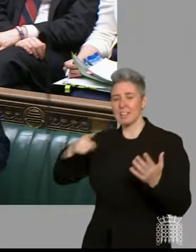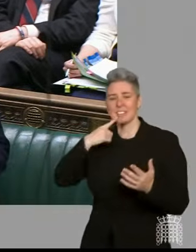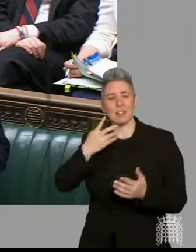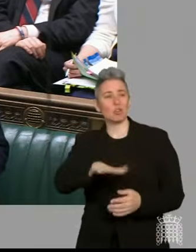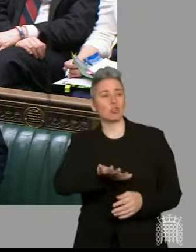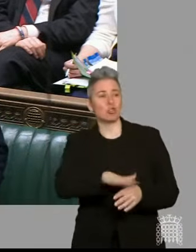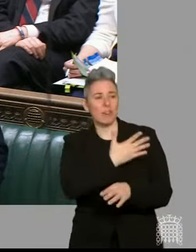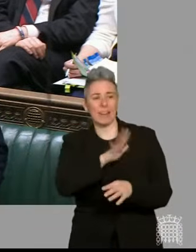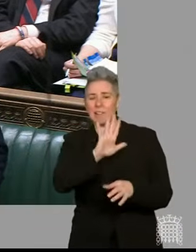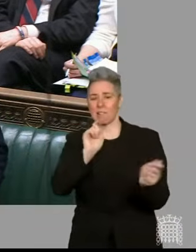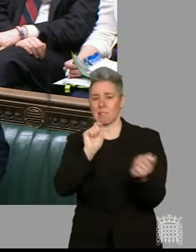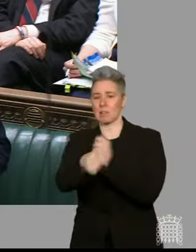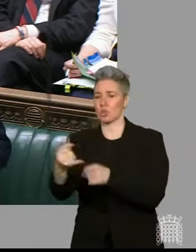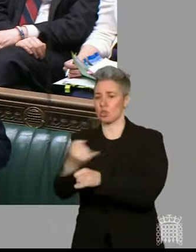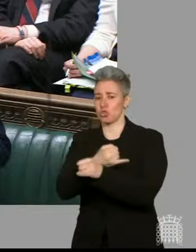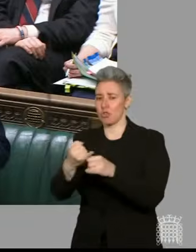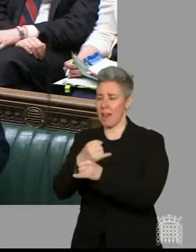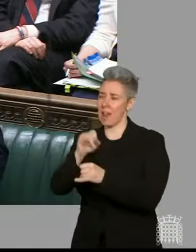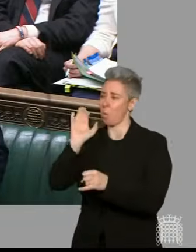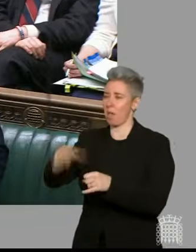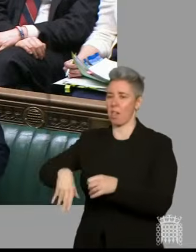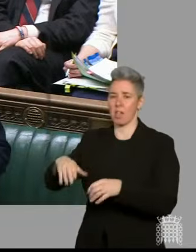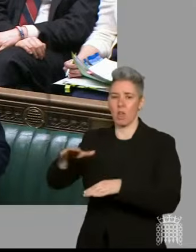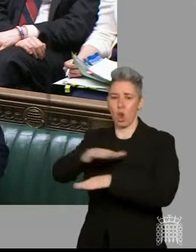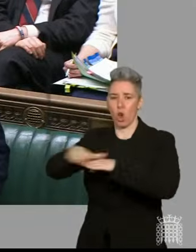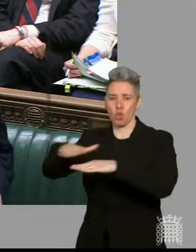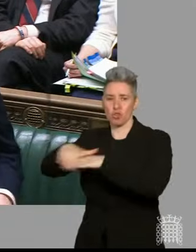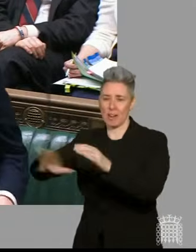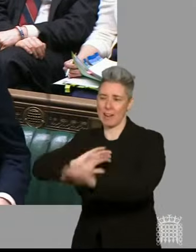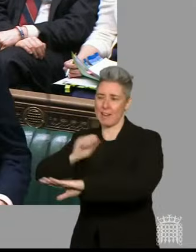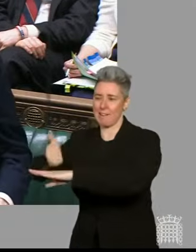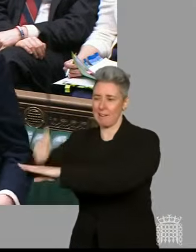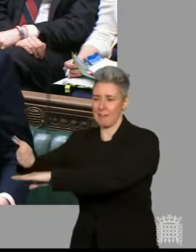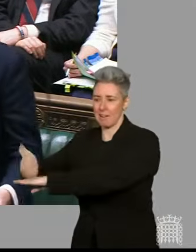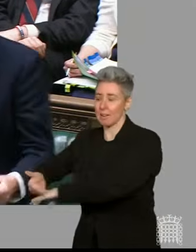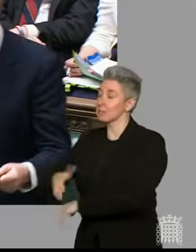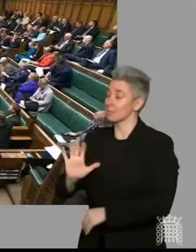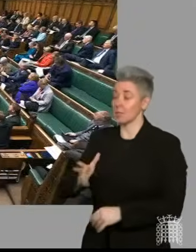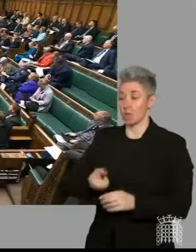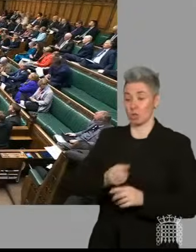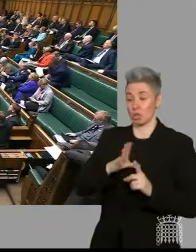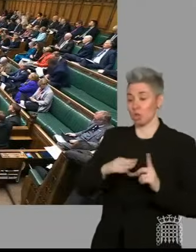and people up and down the country will vote Conservative to stop that happening.